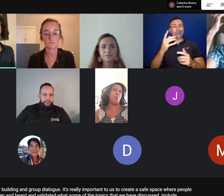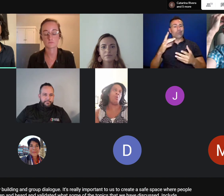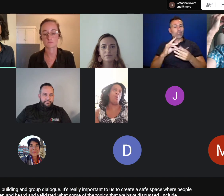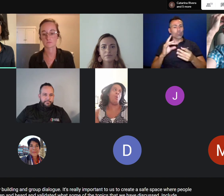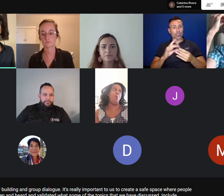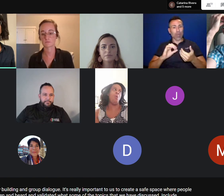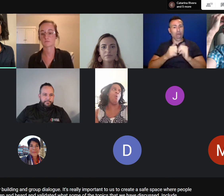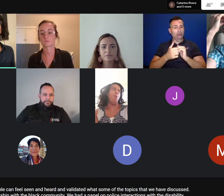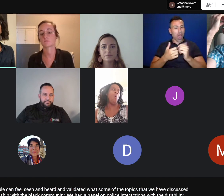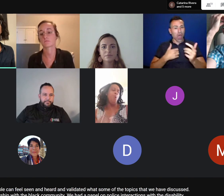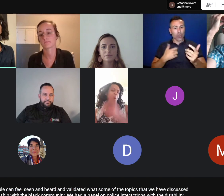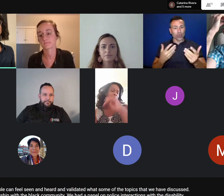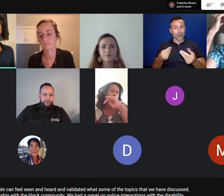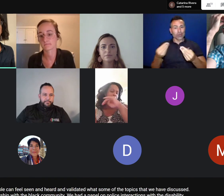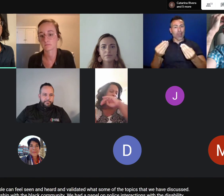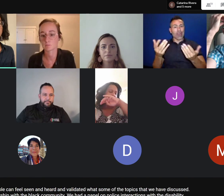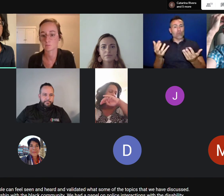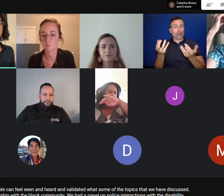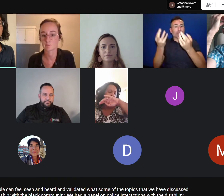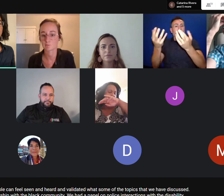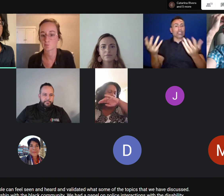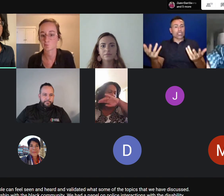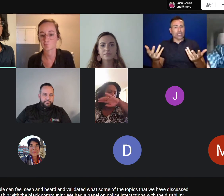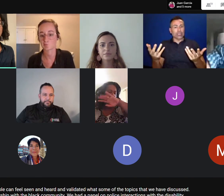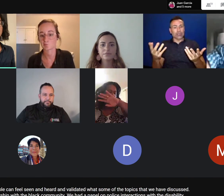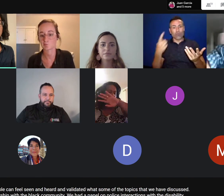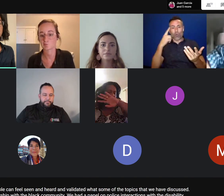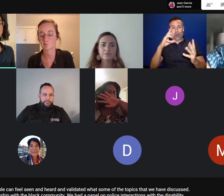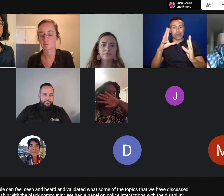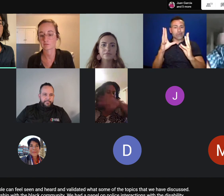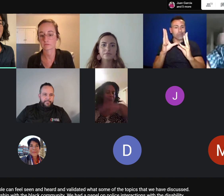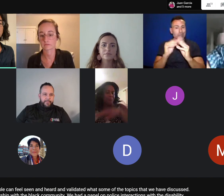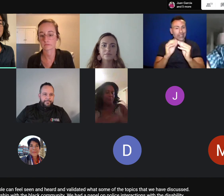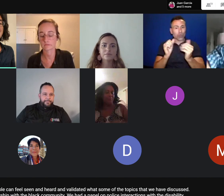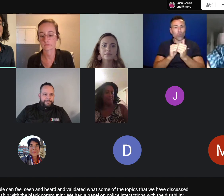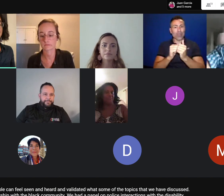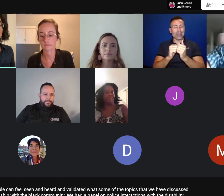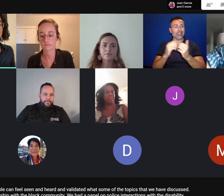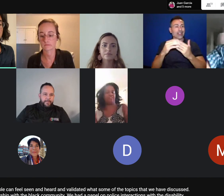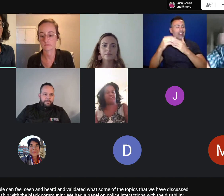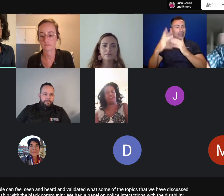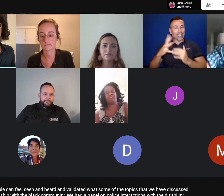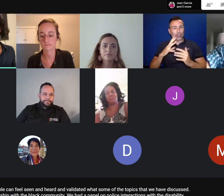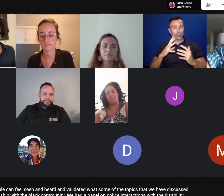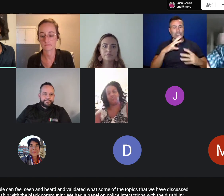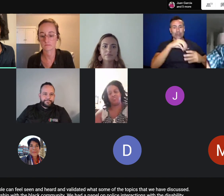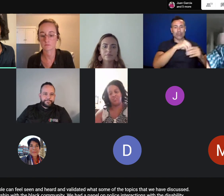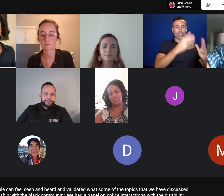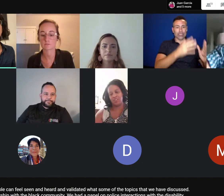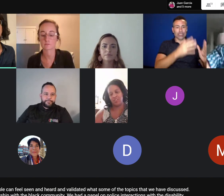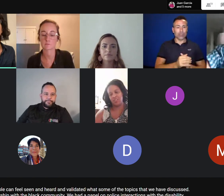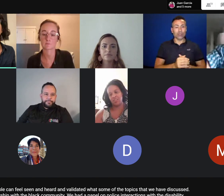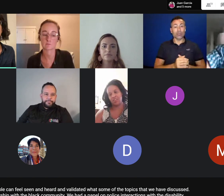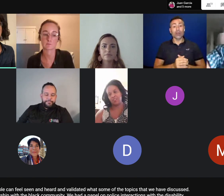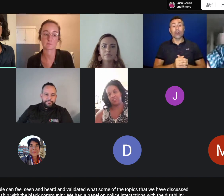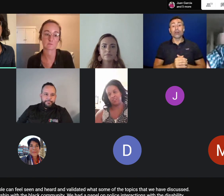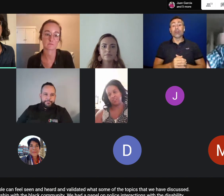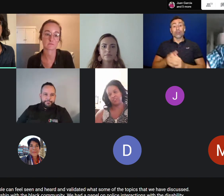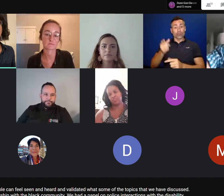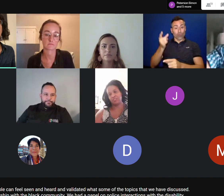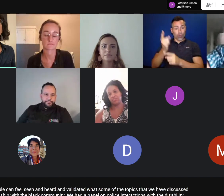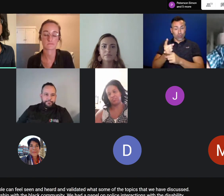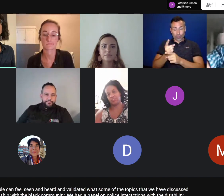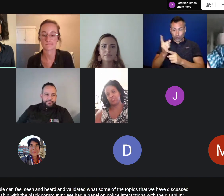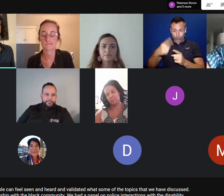a workshop where we shared information on how to ace the job interview as a person with a